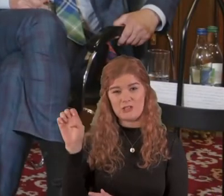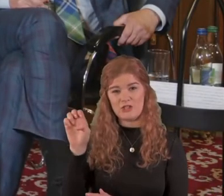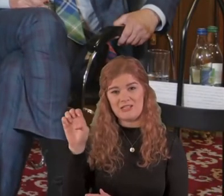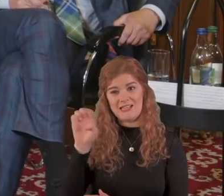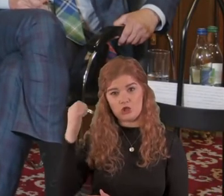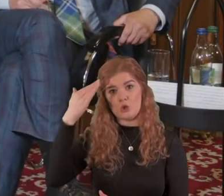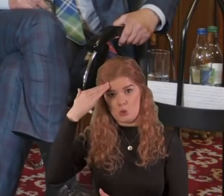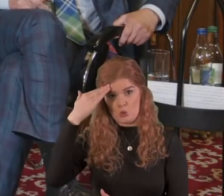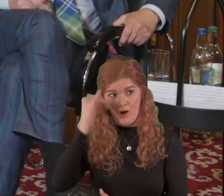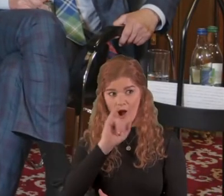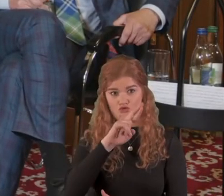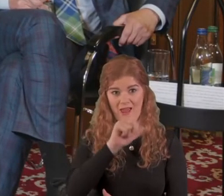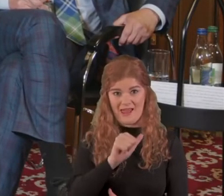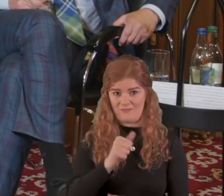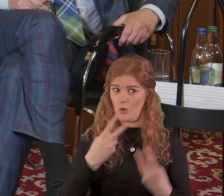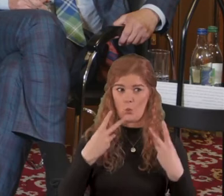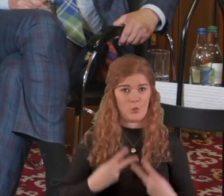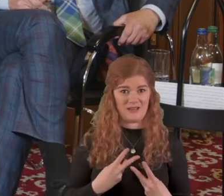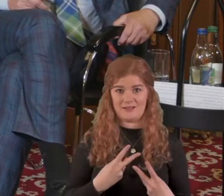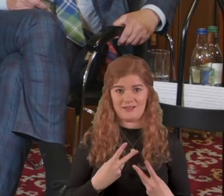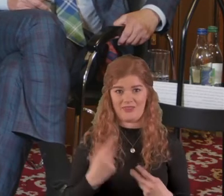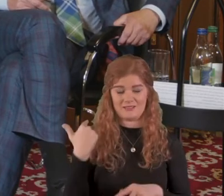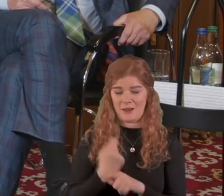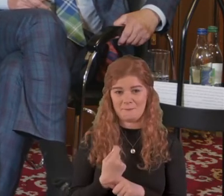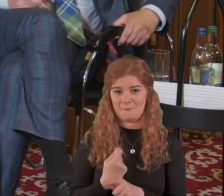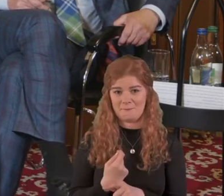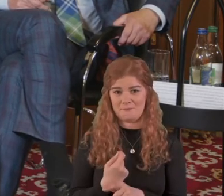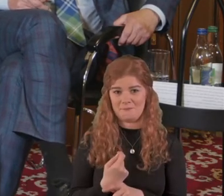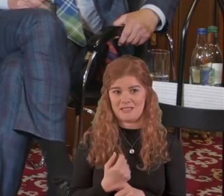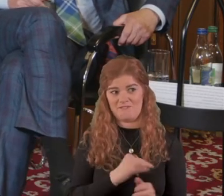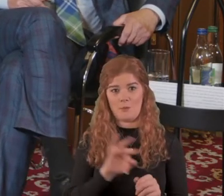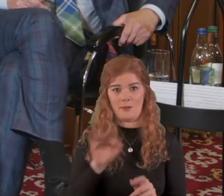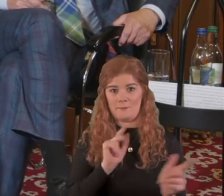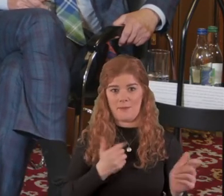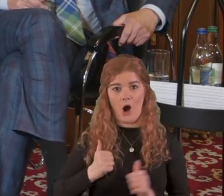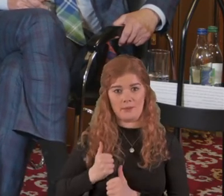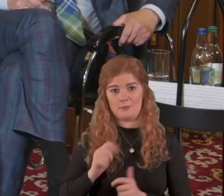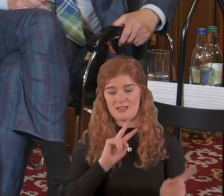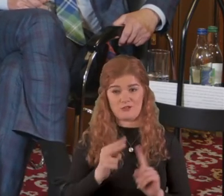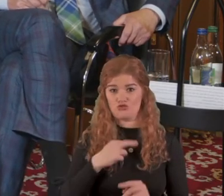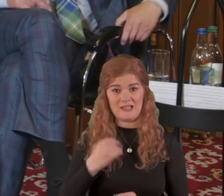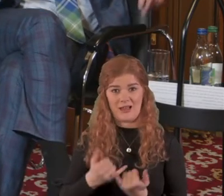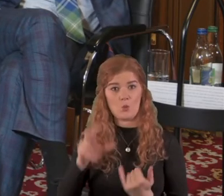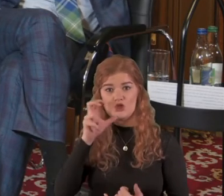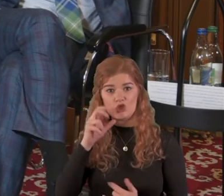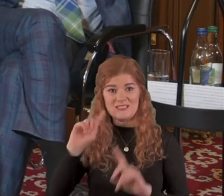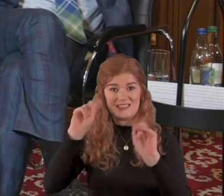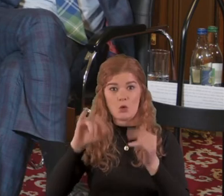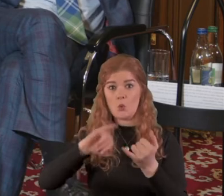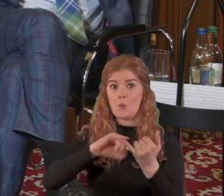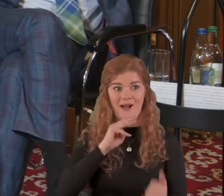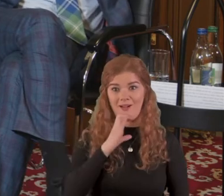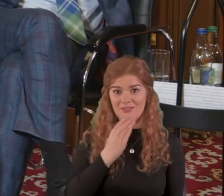the IRA was, militarily speaking. In fact, the speculation that Churchill didn't even know who Collins